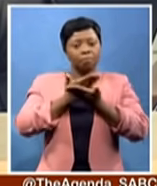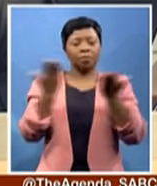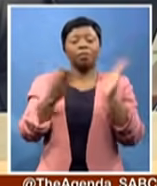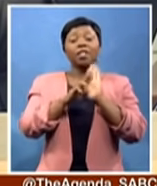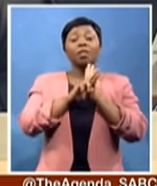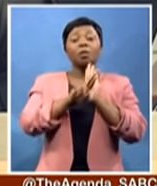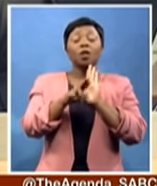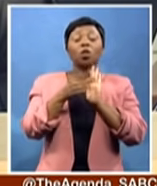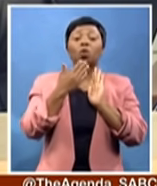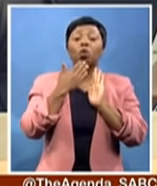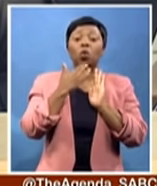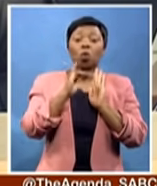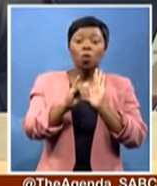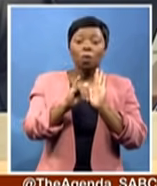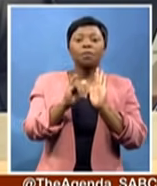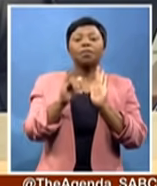When I was